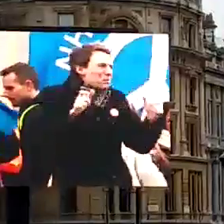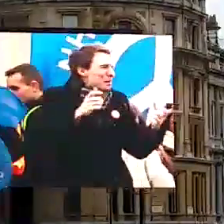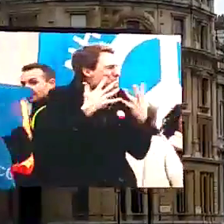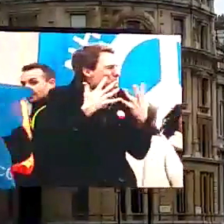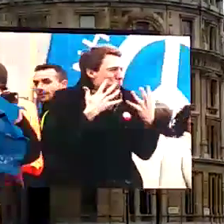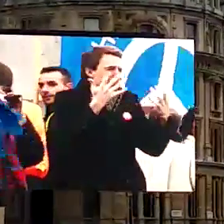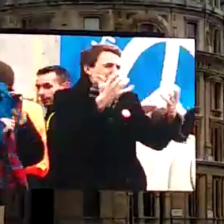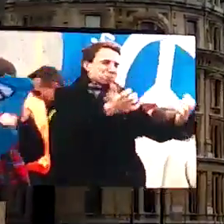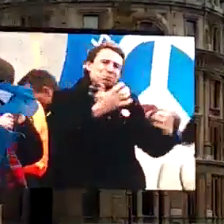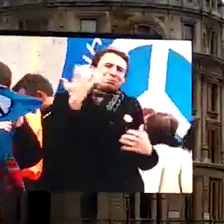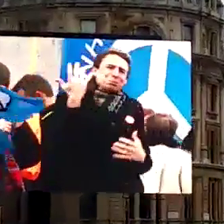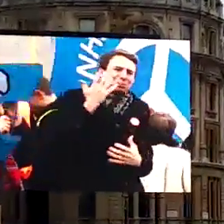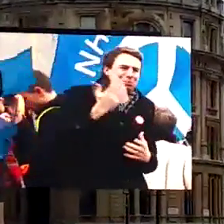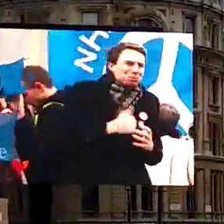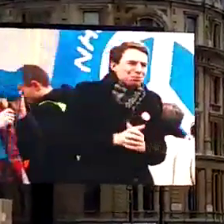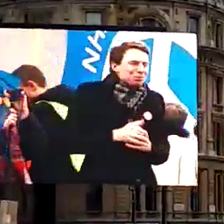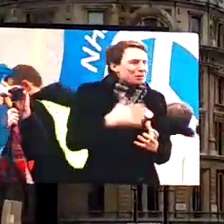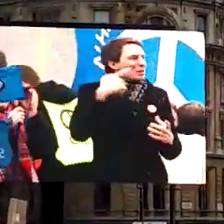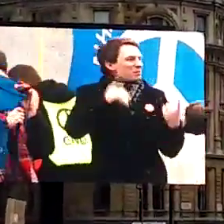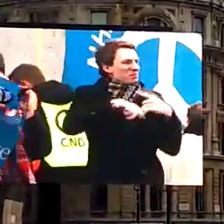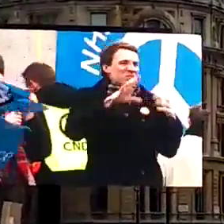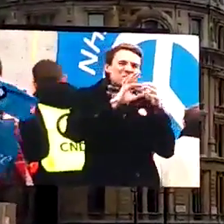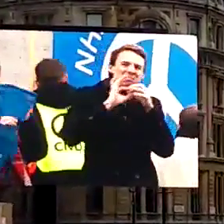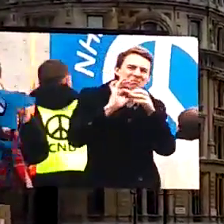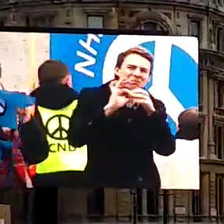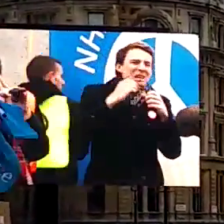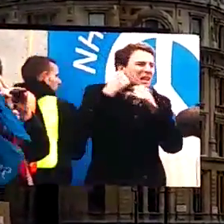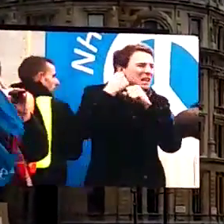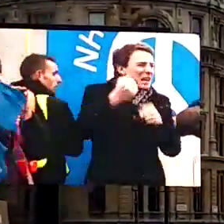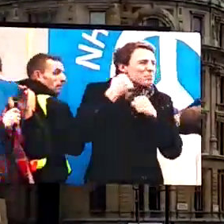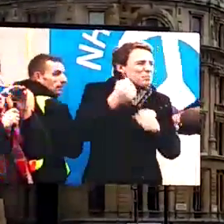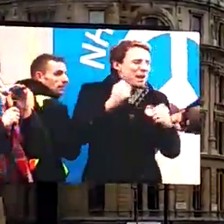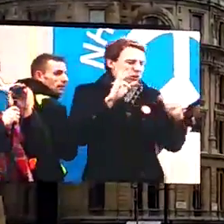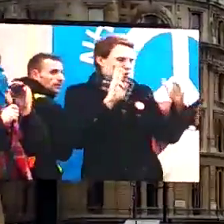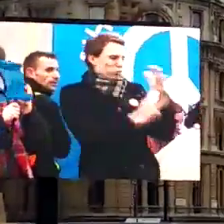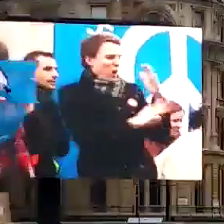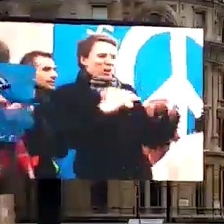Because we can.